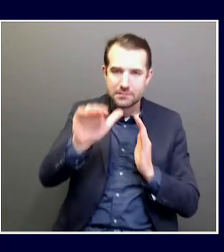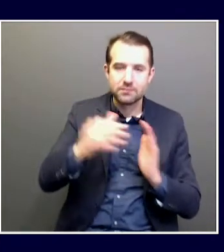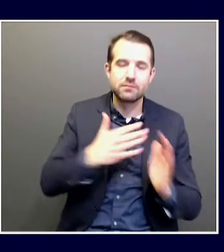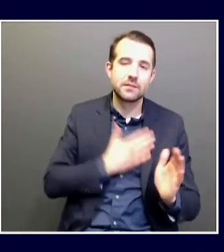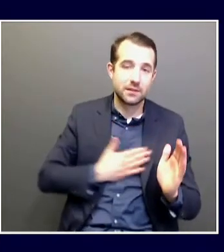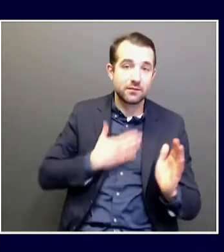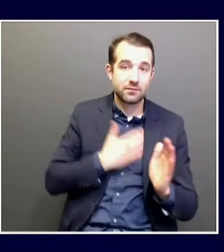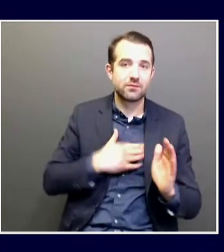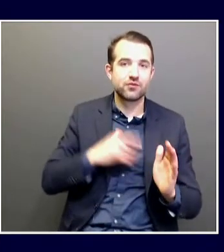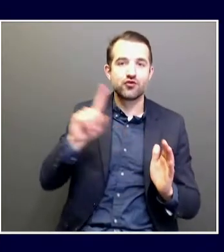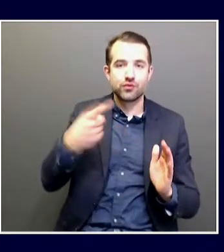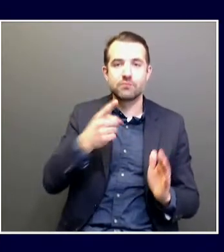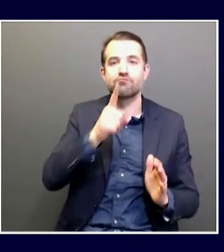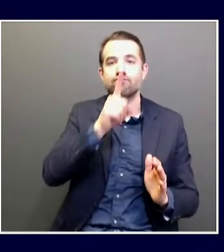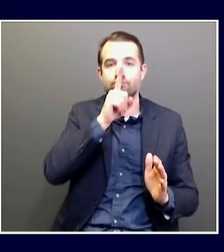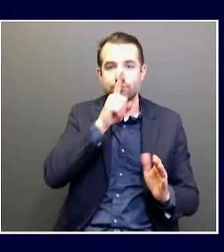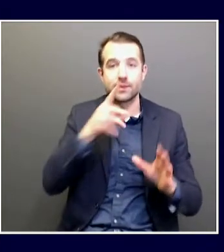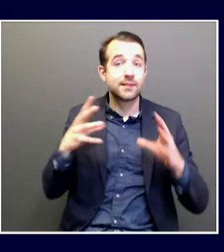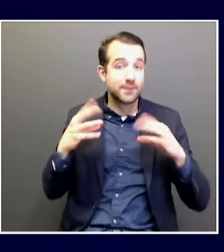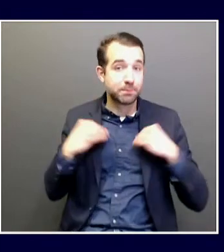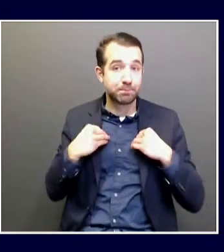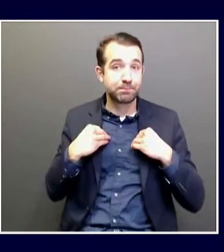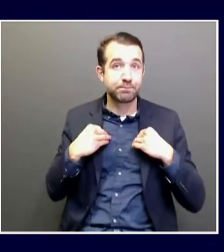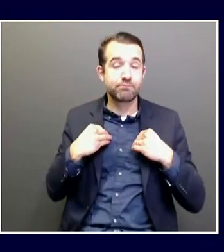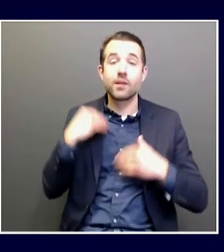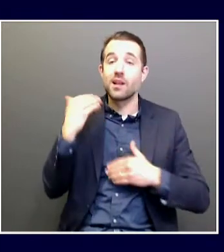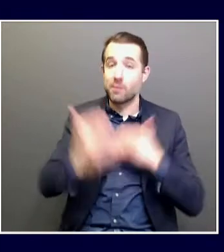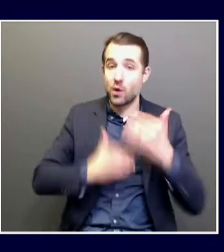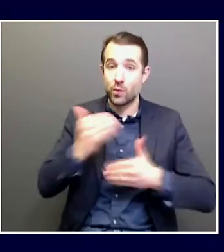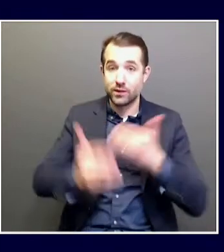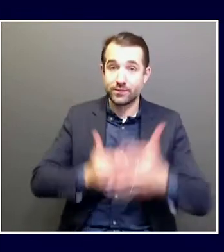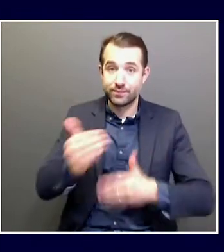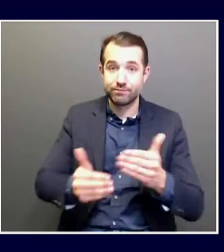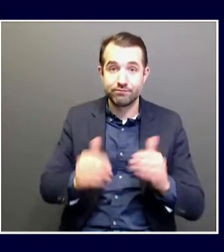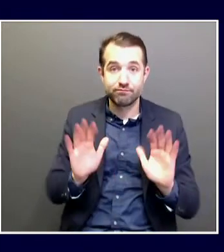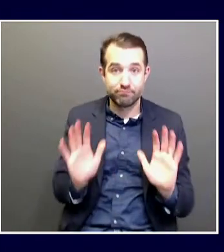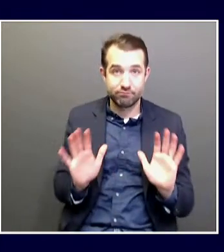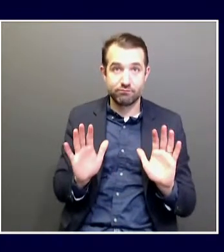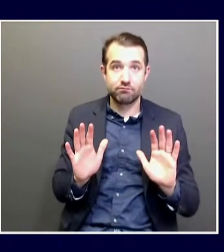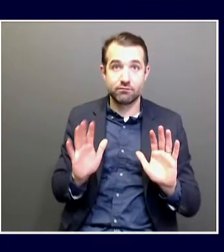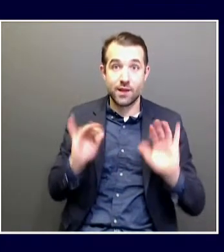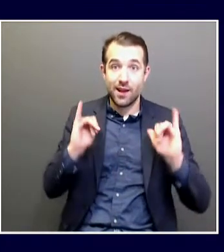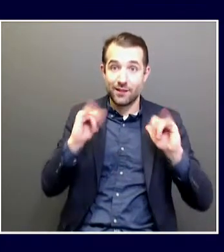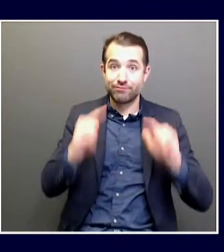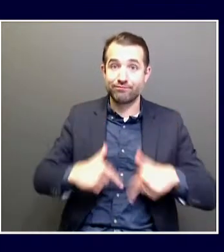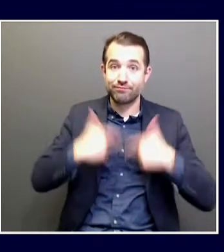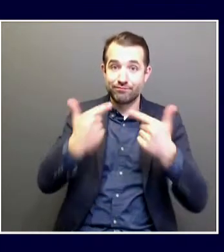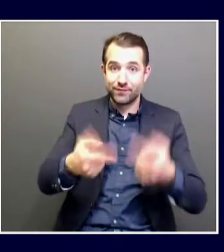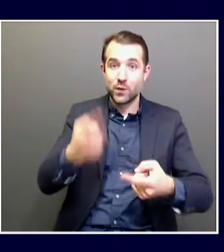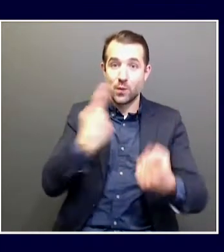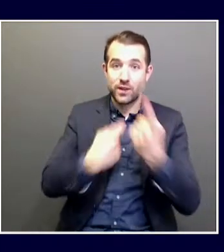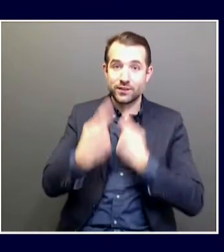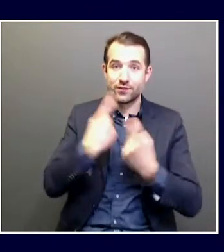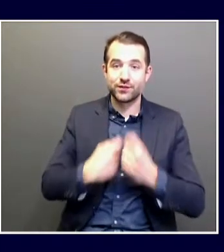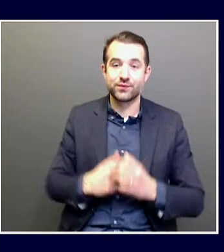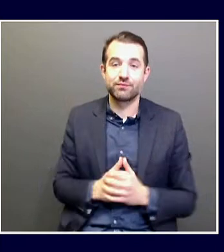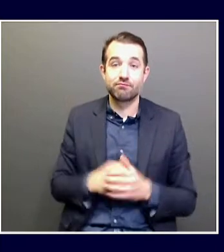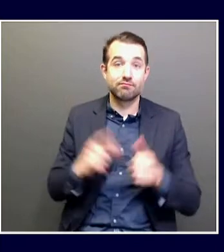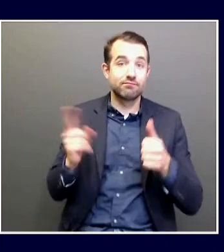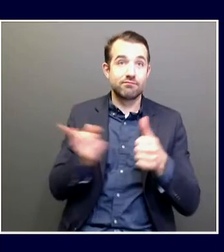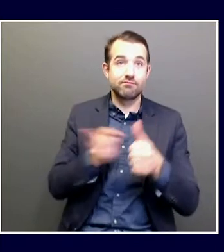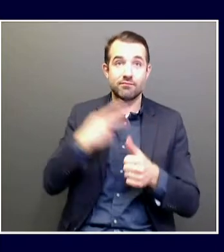With that, I'd like to turn things over to our colleagues in the media for any questions they may have. And the first question today goes to Patty